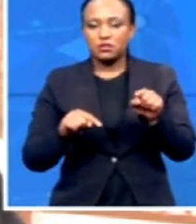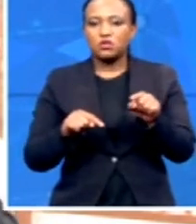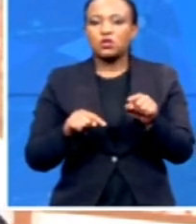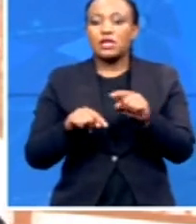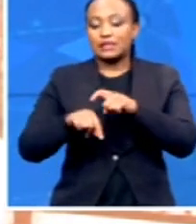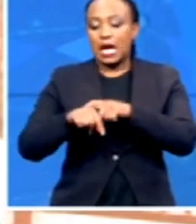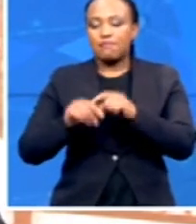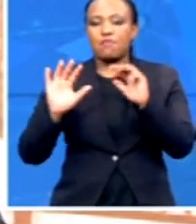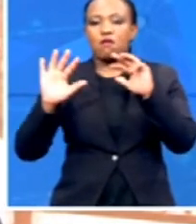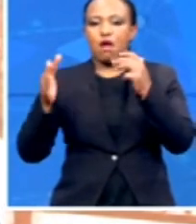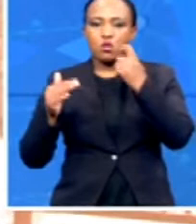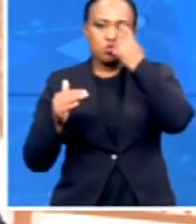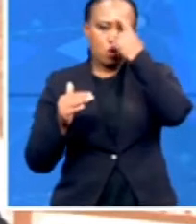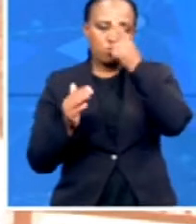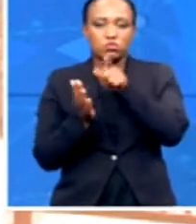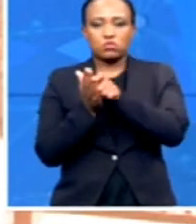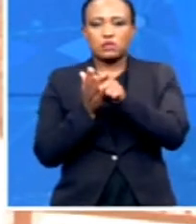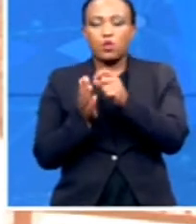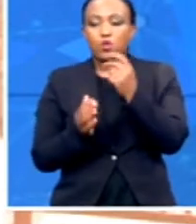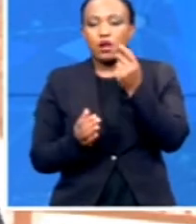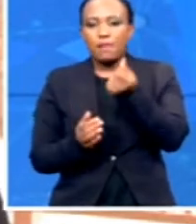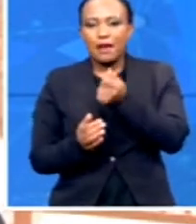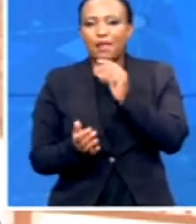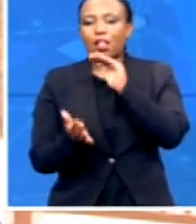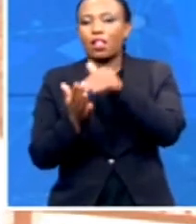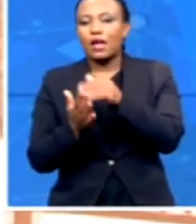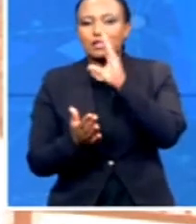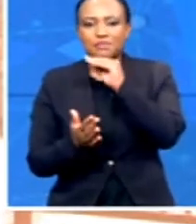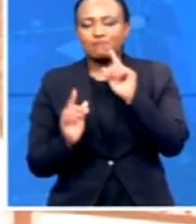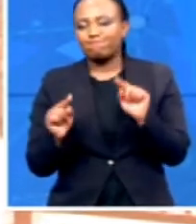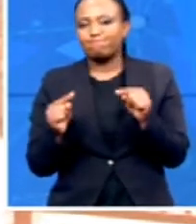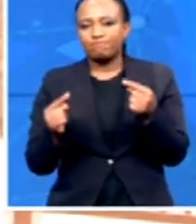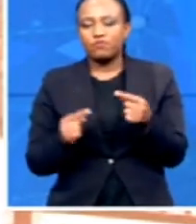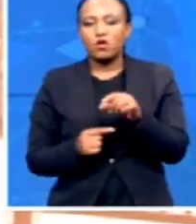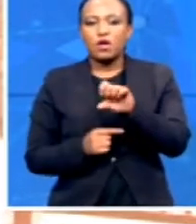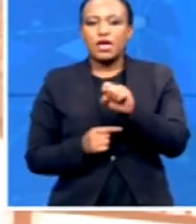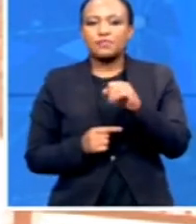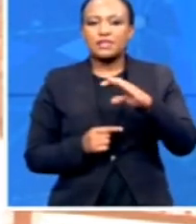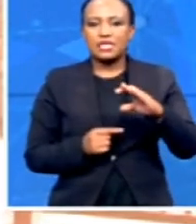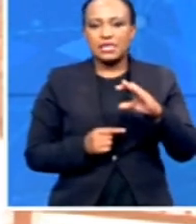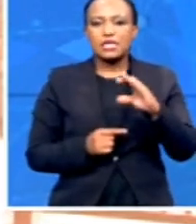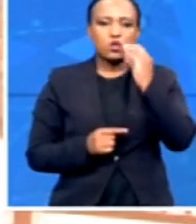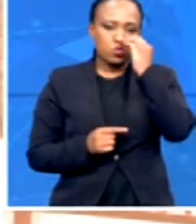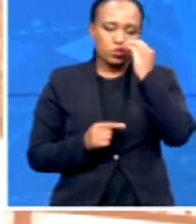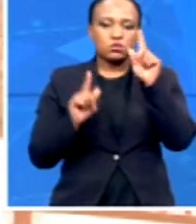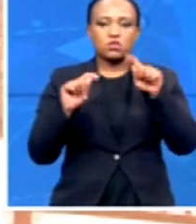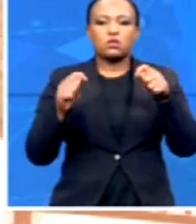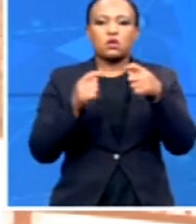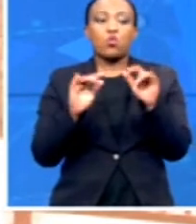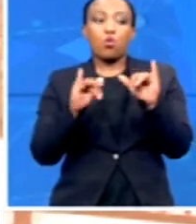learners. However, the SABC news crew is waiting for the learners to complete that exam, and we'll get a sense of how they